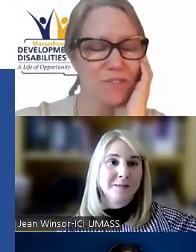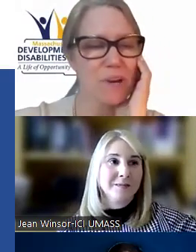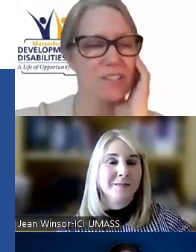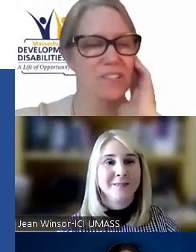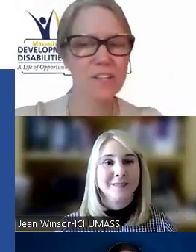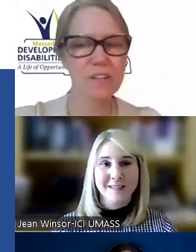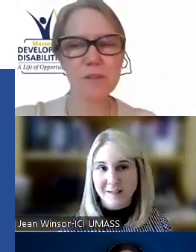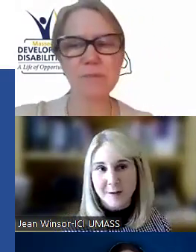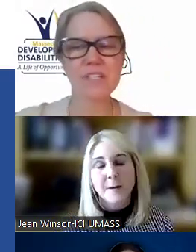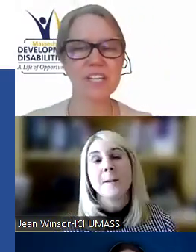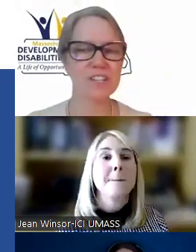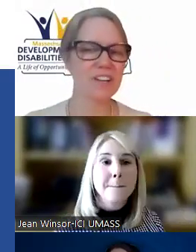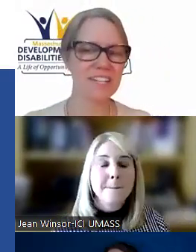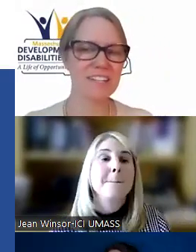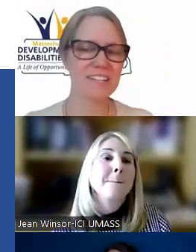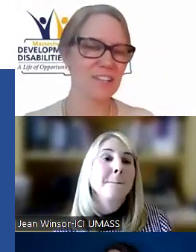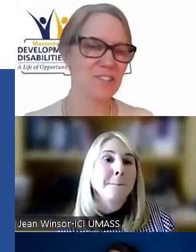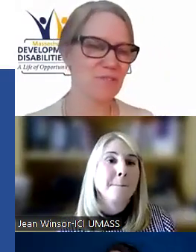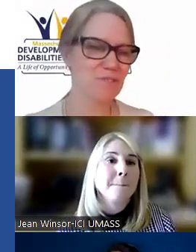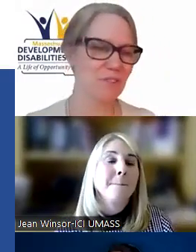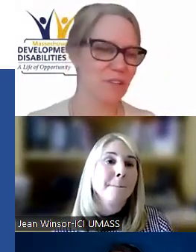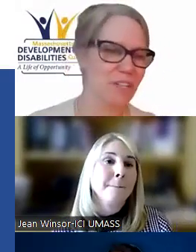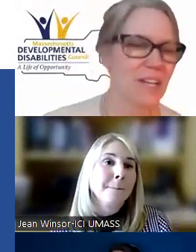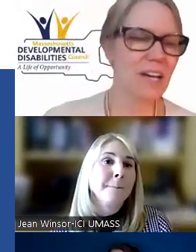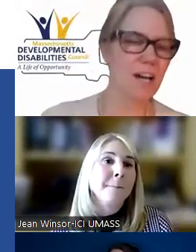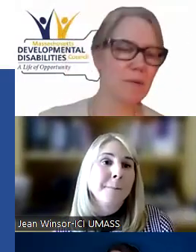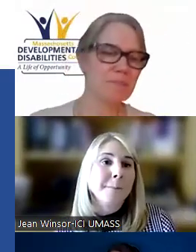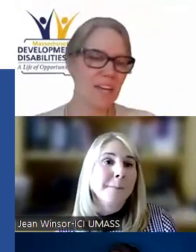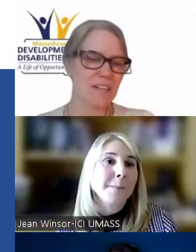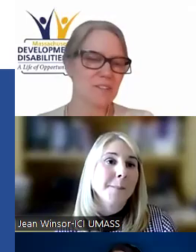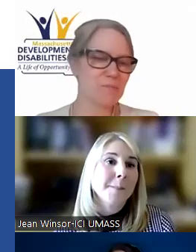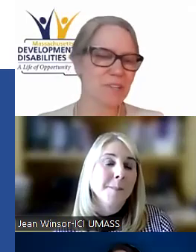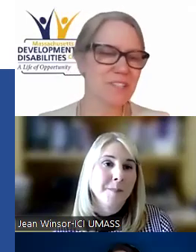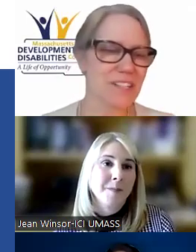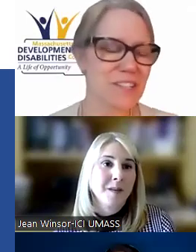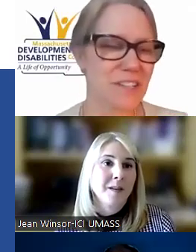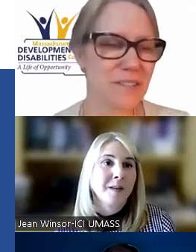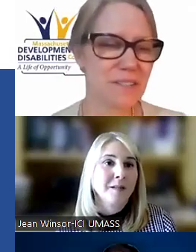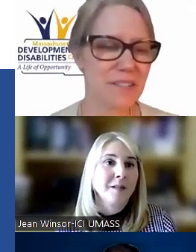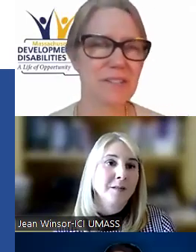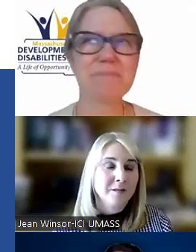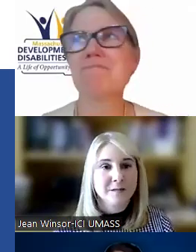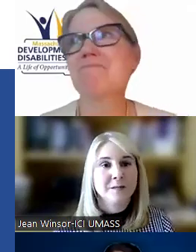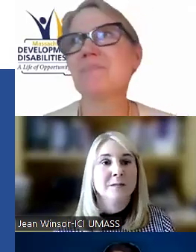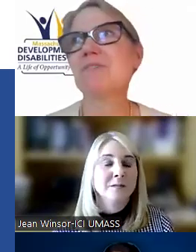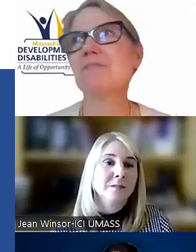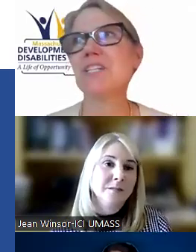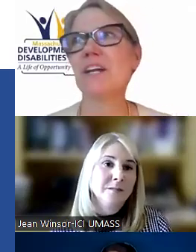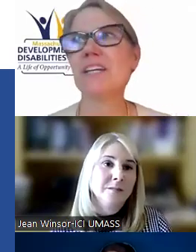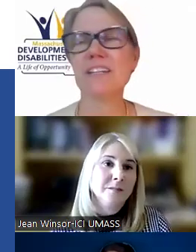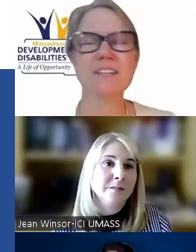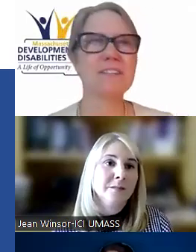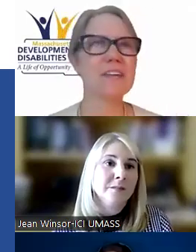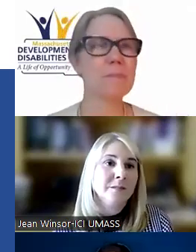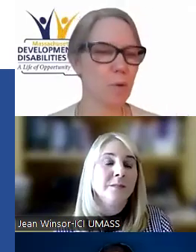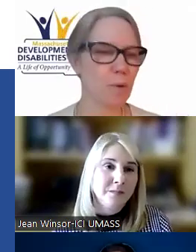Thank you so much. And thank you for the presentation, all this data today. It's so useful. And we're excited to reflect on